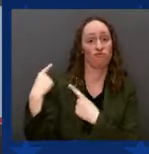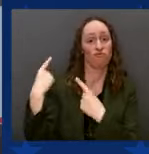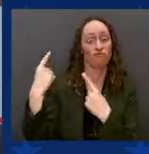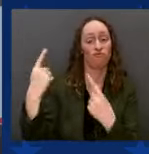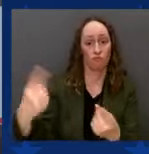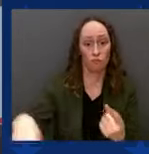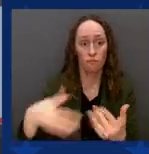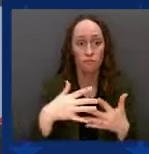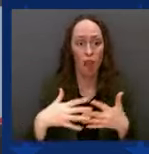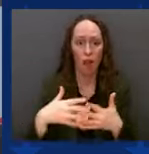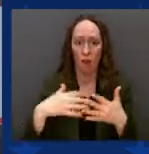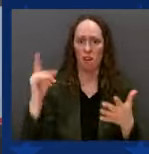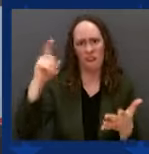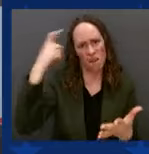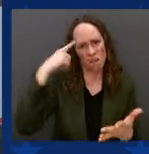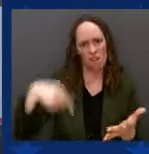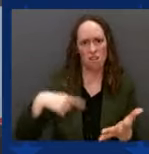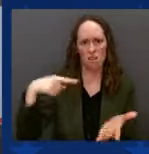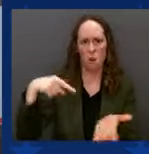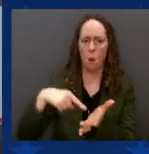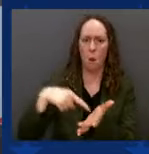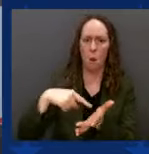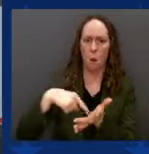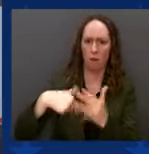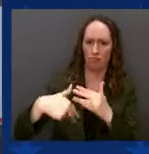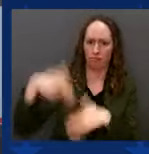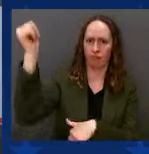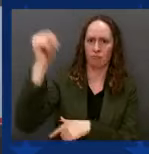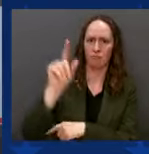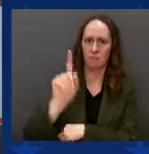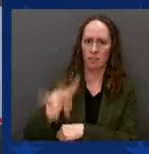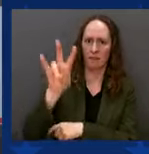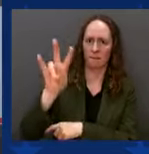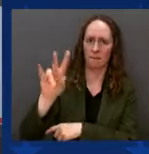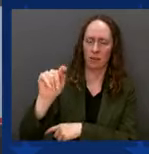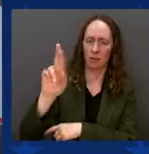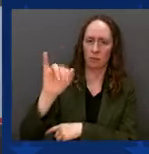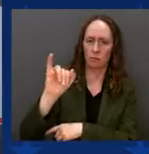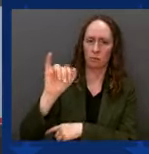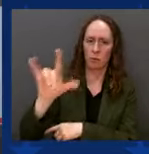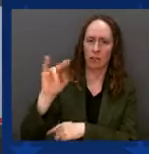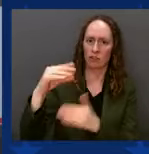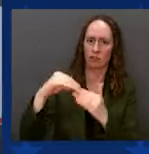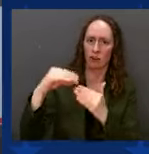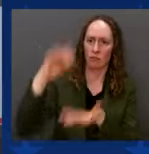in American history, while doing all the rest of this stuff down.